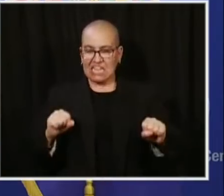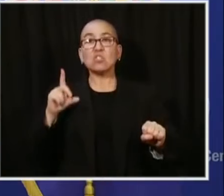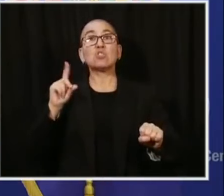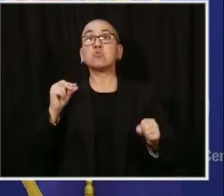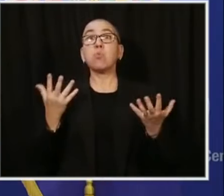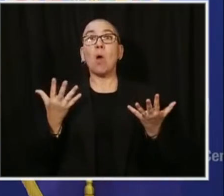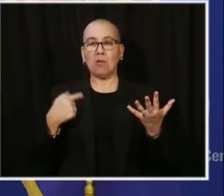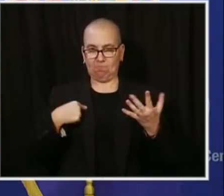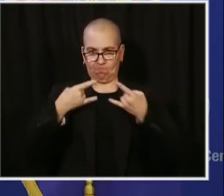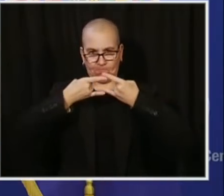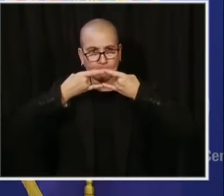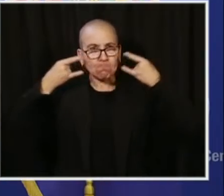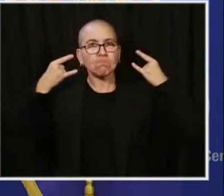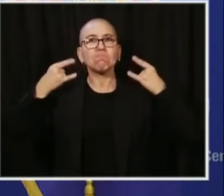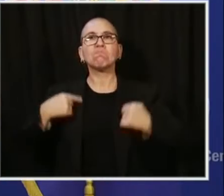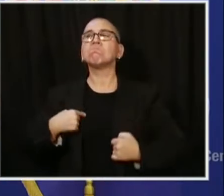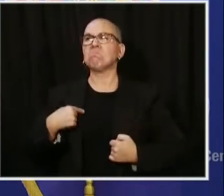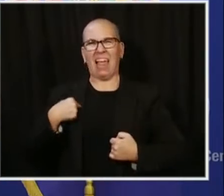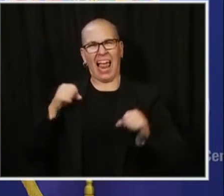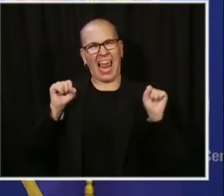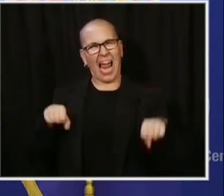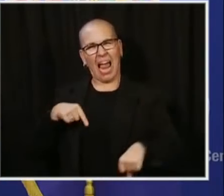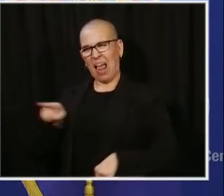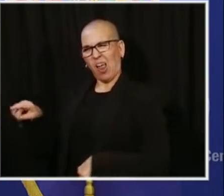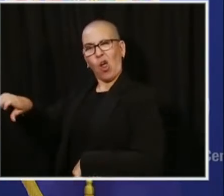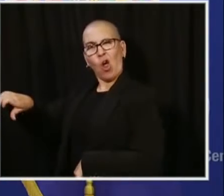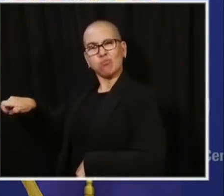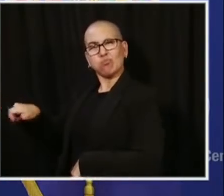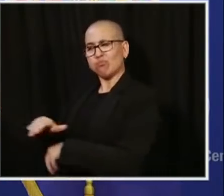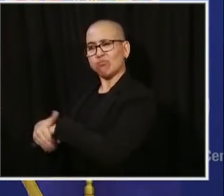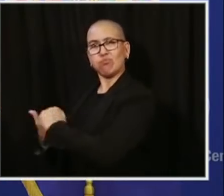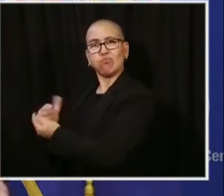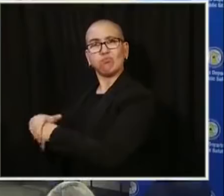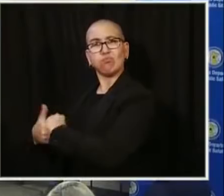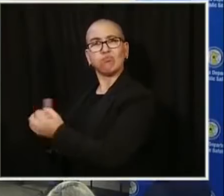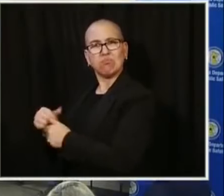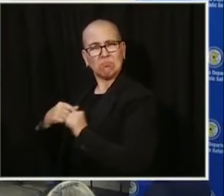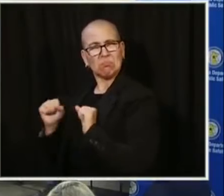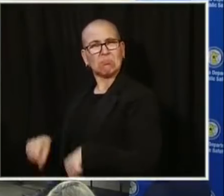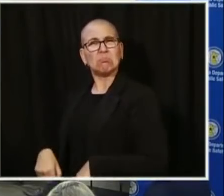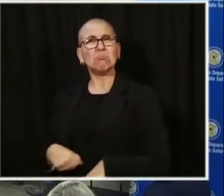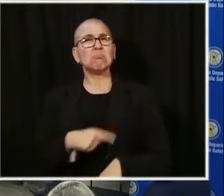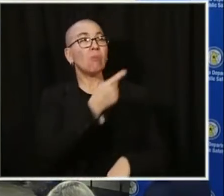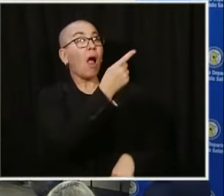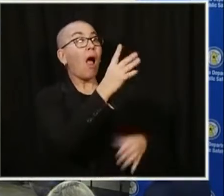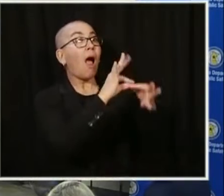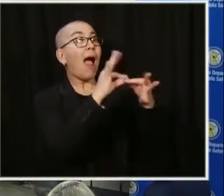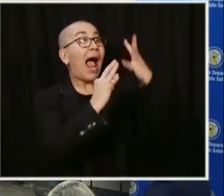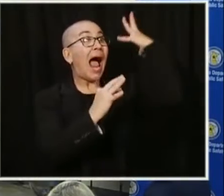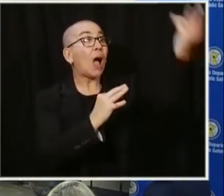hands, watch your distance, and follow the rules. Thank you, Governor.